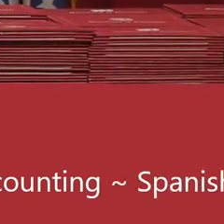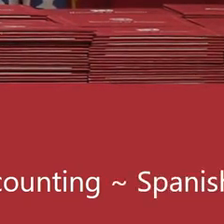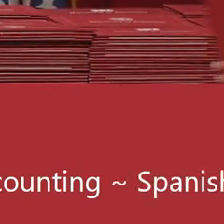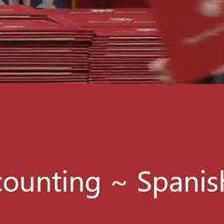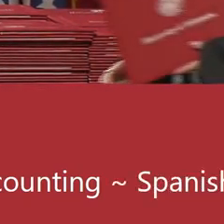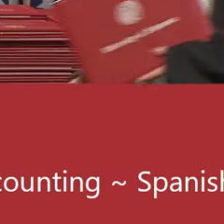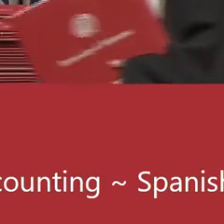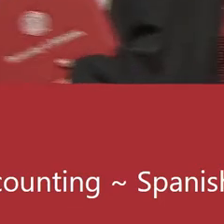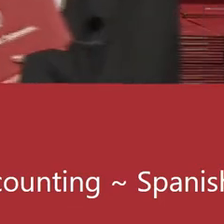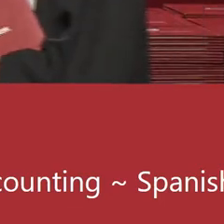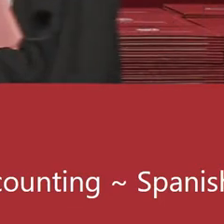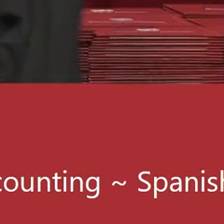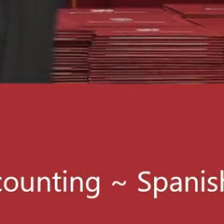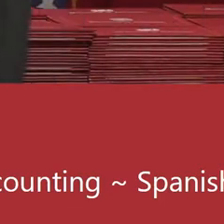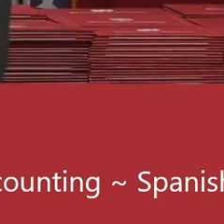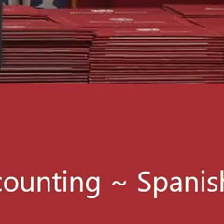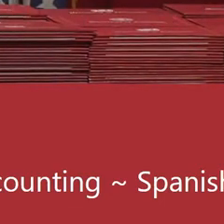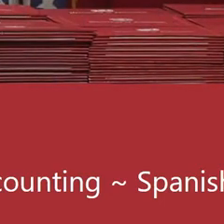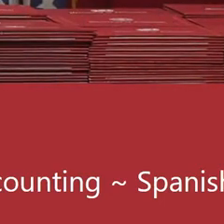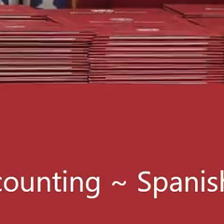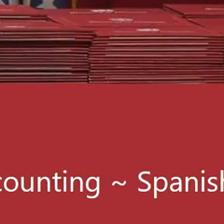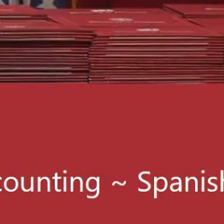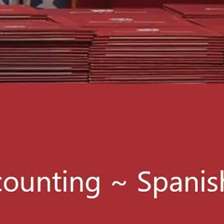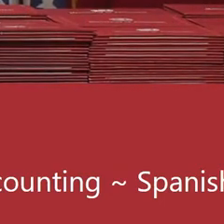Xingyi Lian.